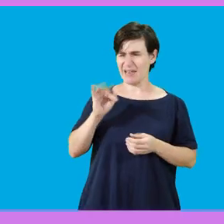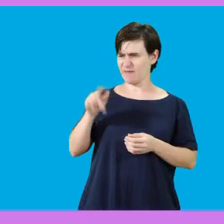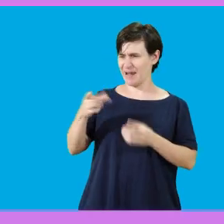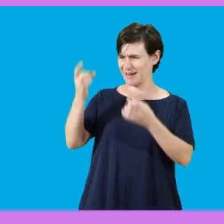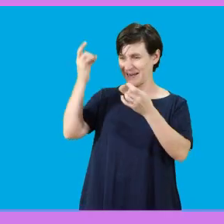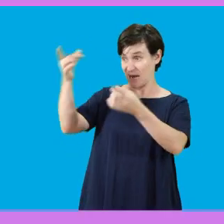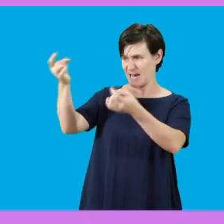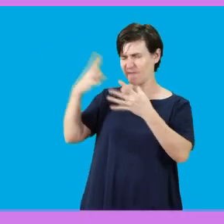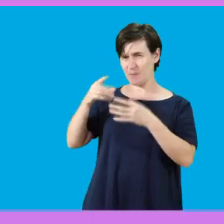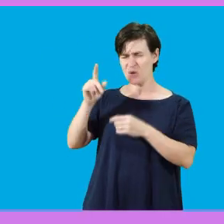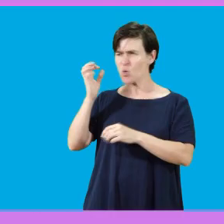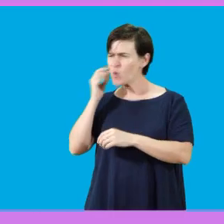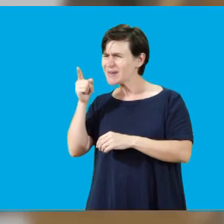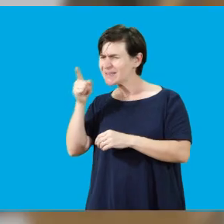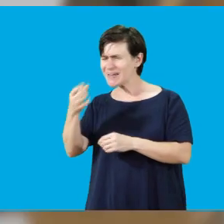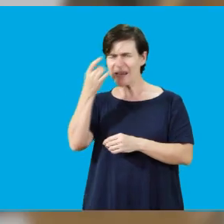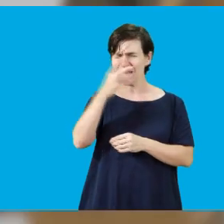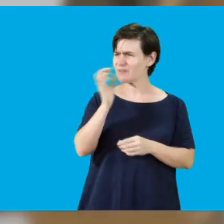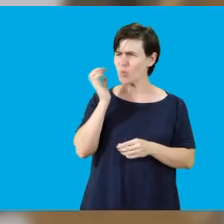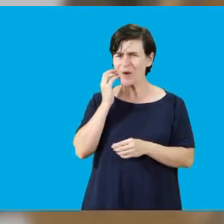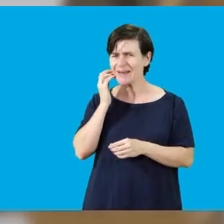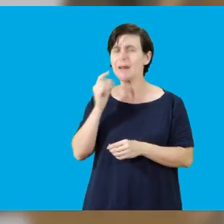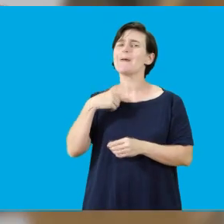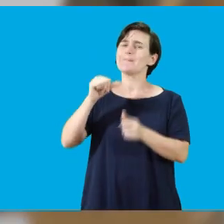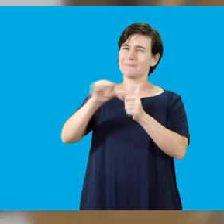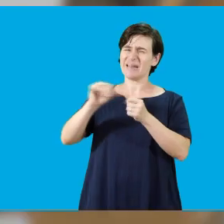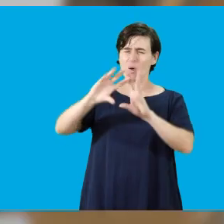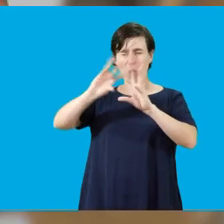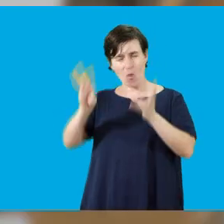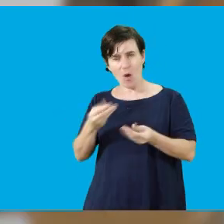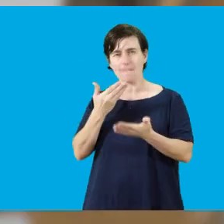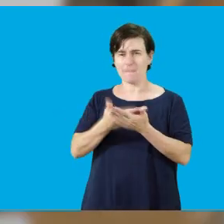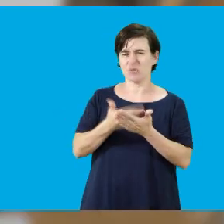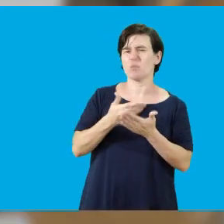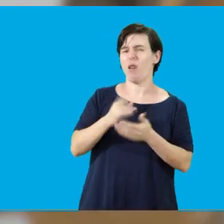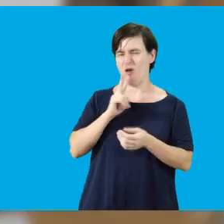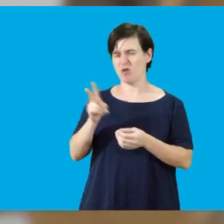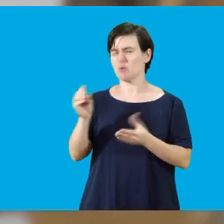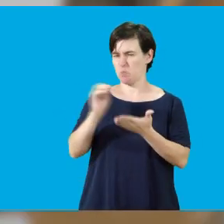such information has not been given to you, then you must make sure that you include every possible